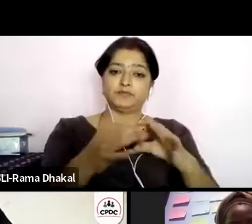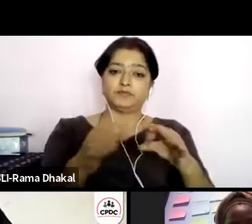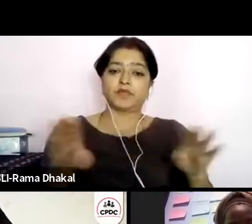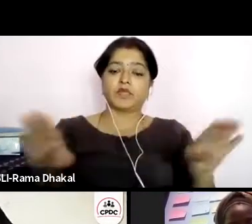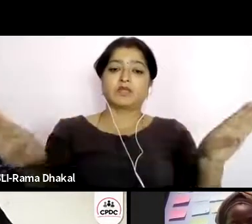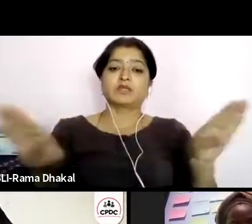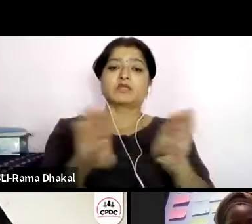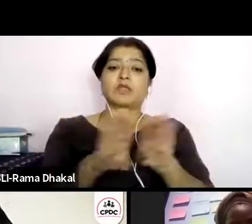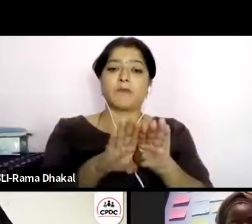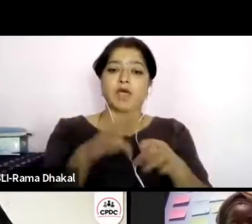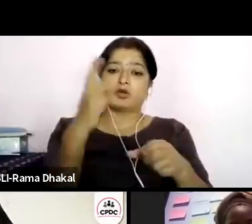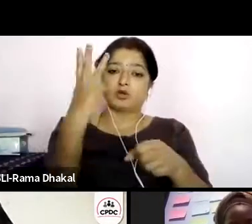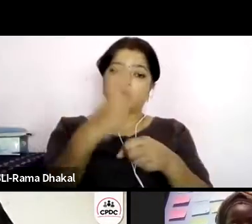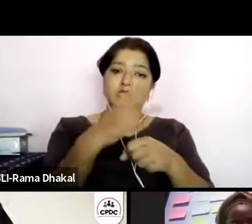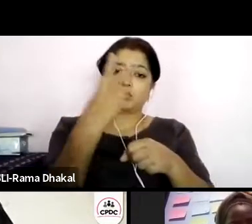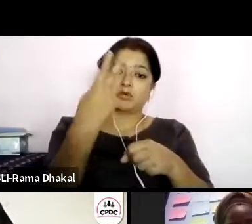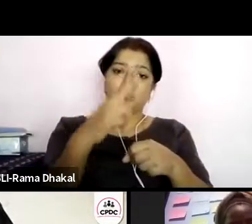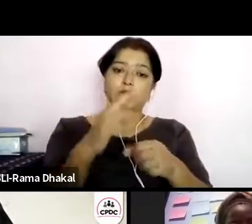keep in touch.